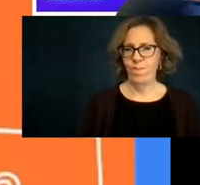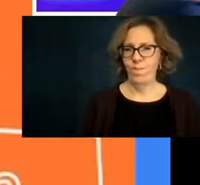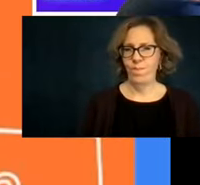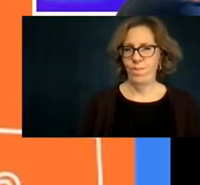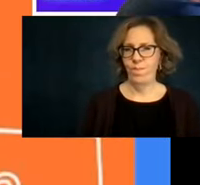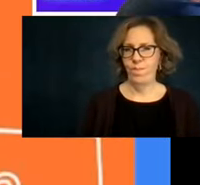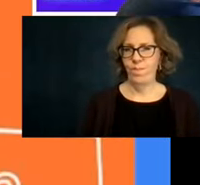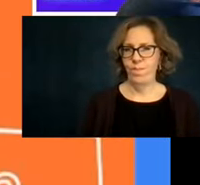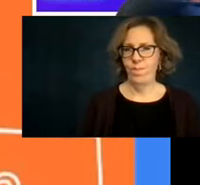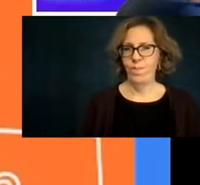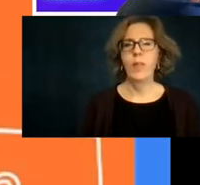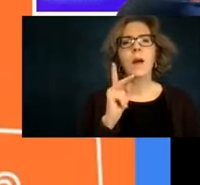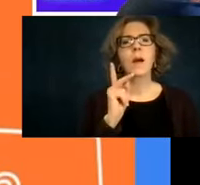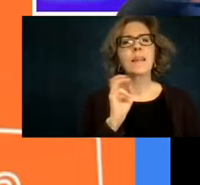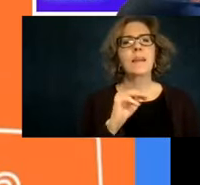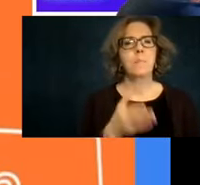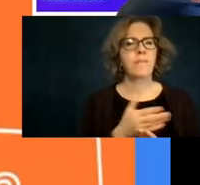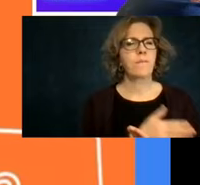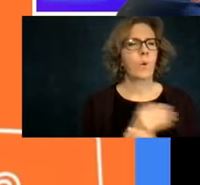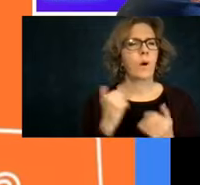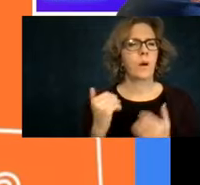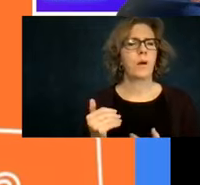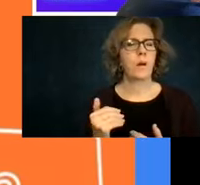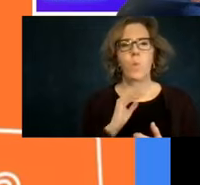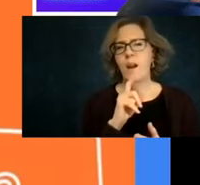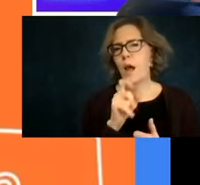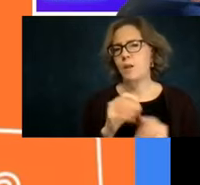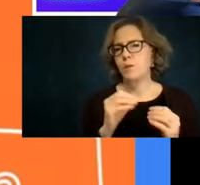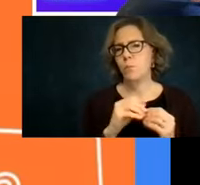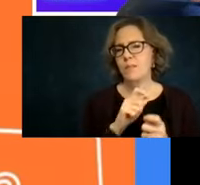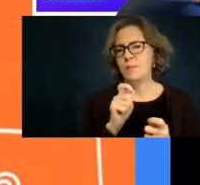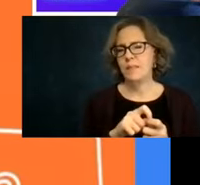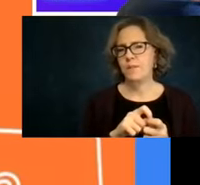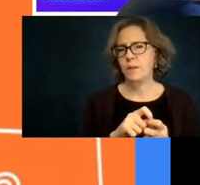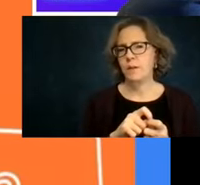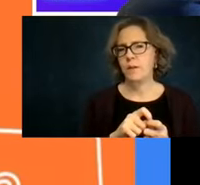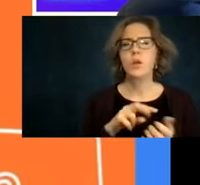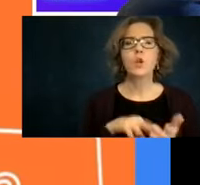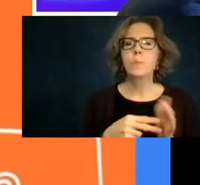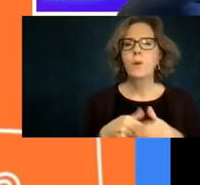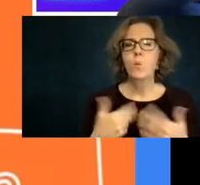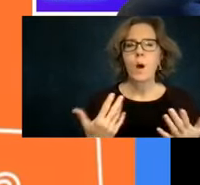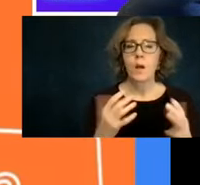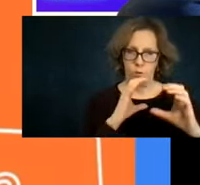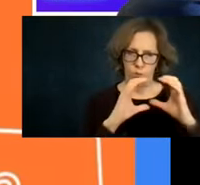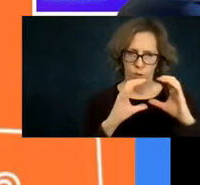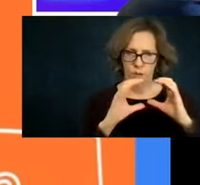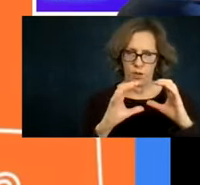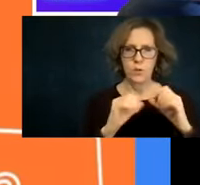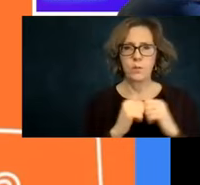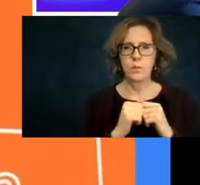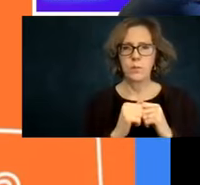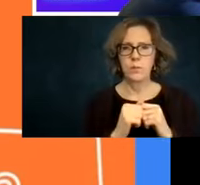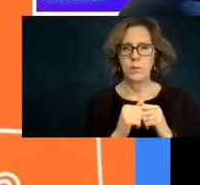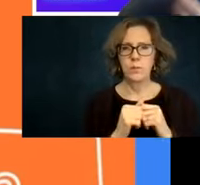Kim, before I get into our five wise question, I'm going to ask you to be a little bit more specific about what you mean when you say that communication is